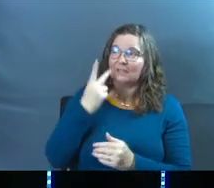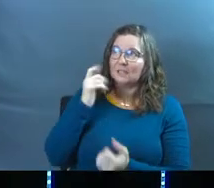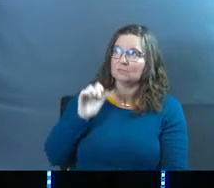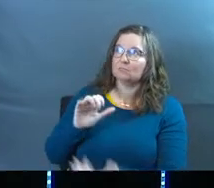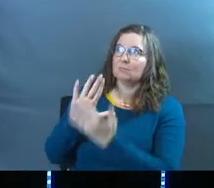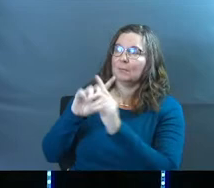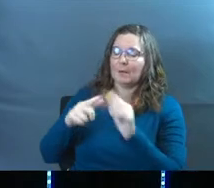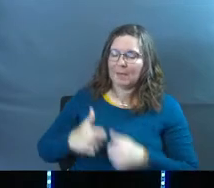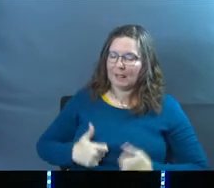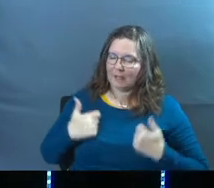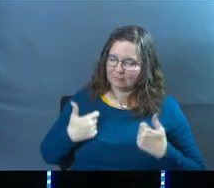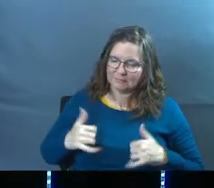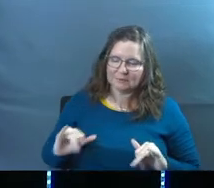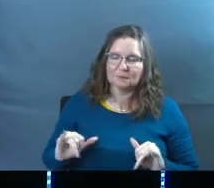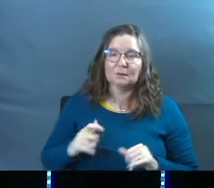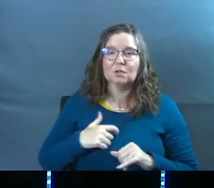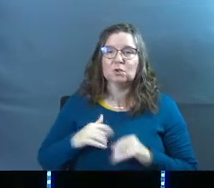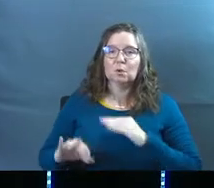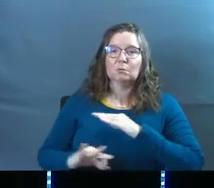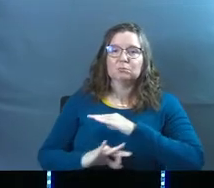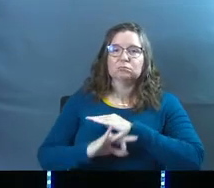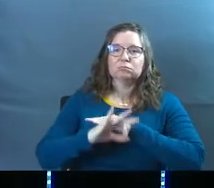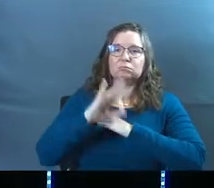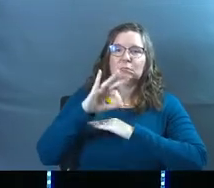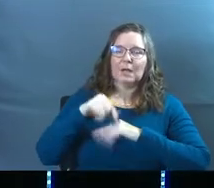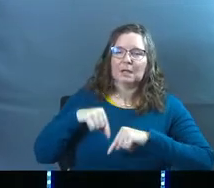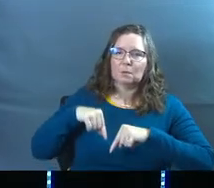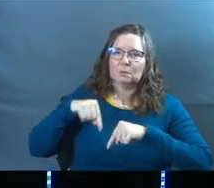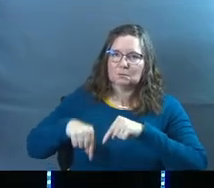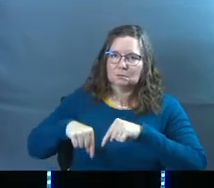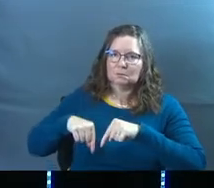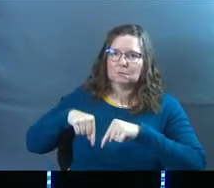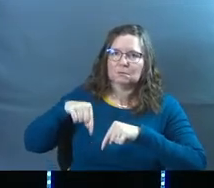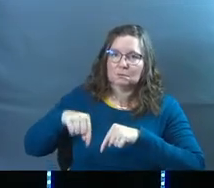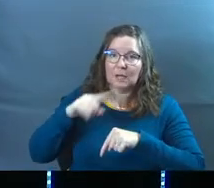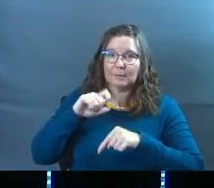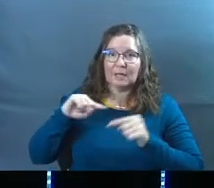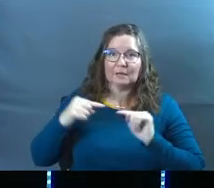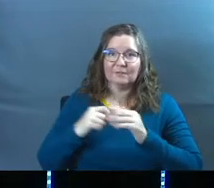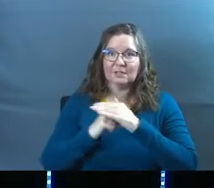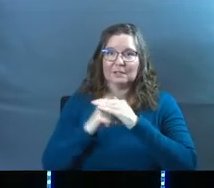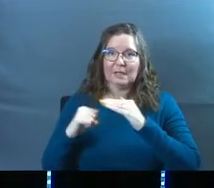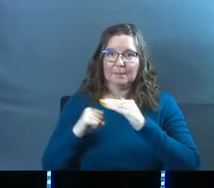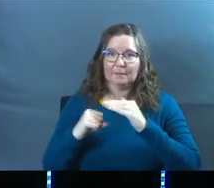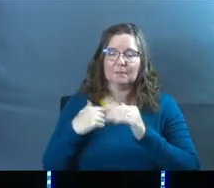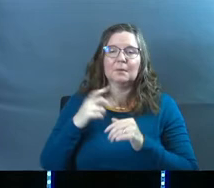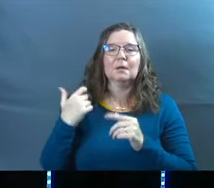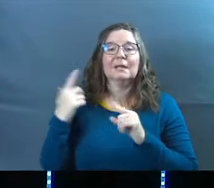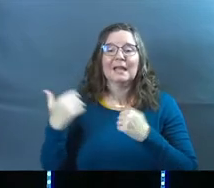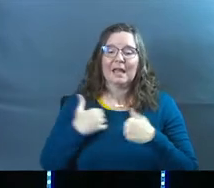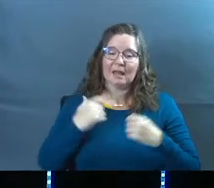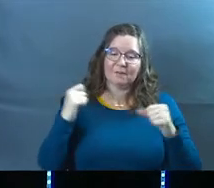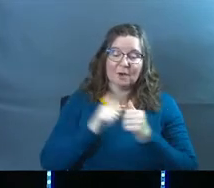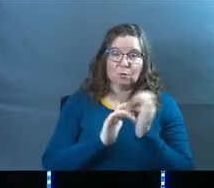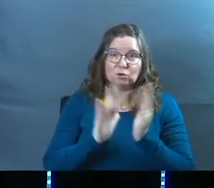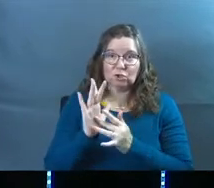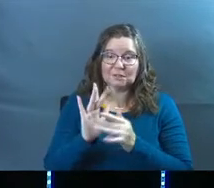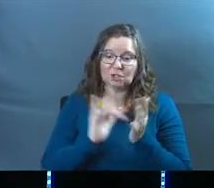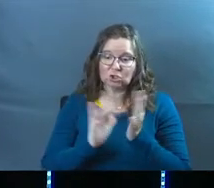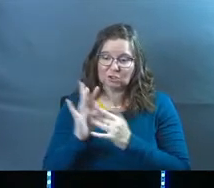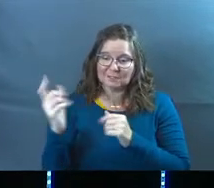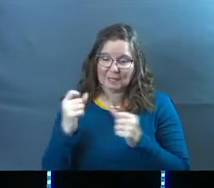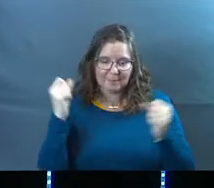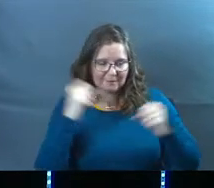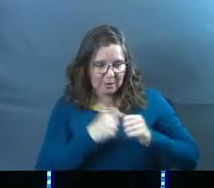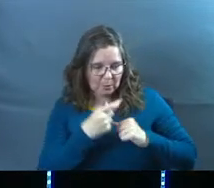The sun was rising as Jacob left Peniel, and he was limping because of the injury to his hip. He came and had a fight with Jesus, and Jesus